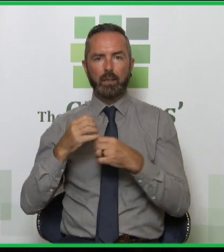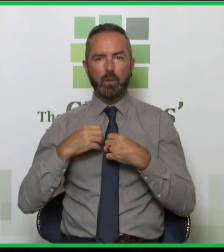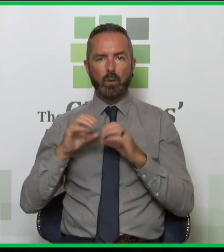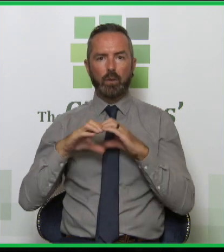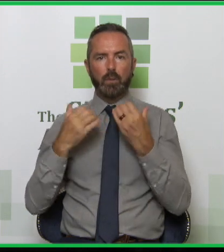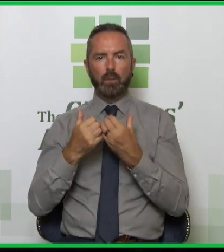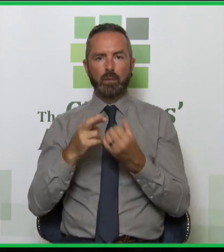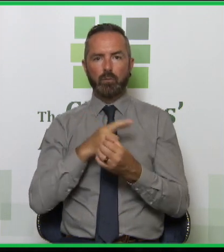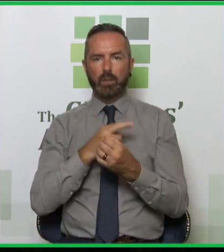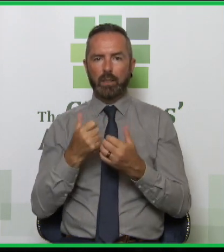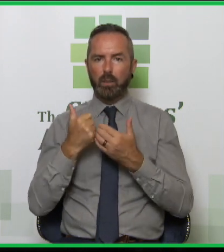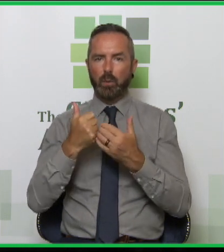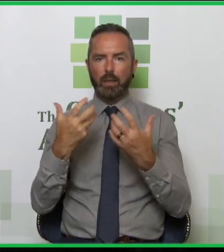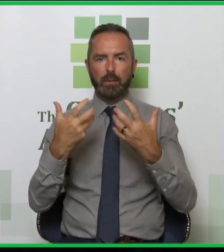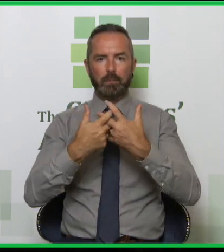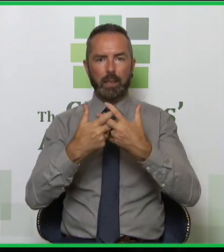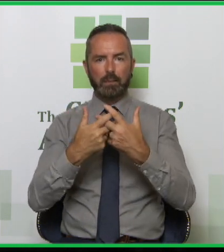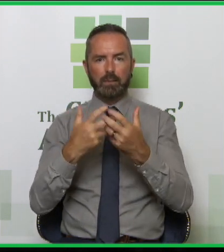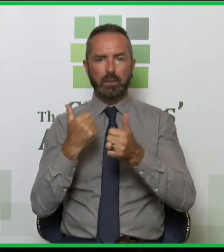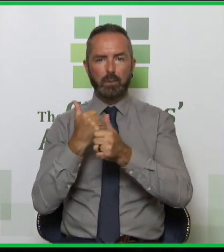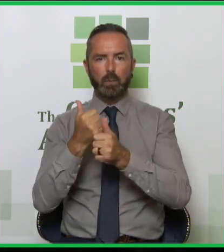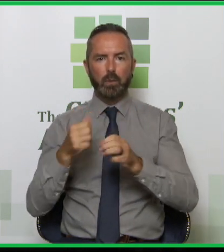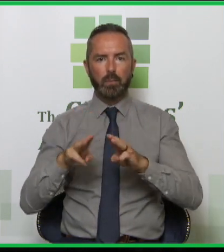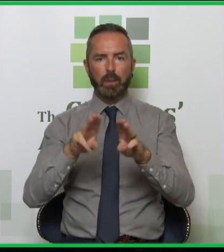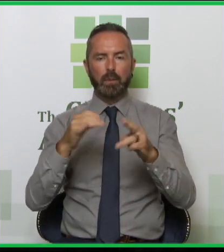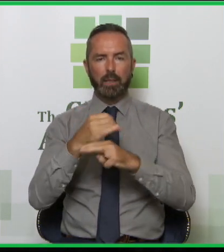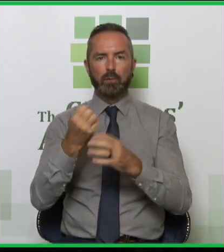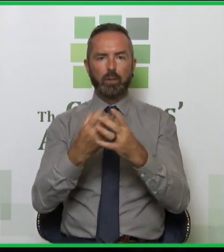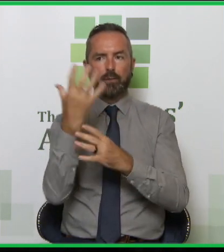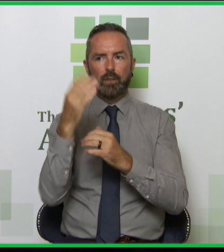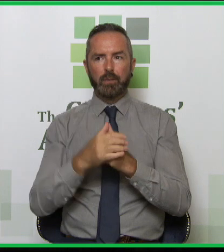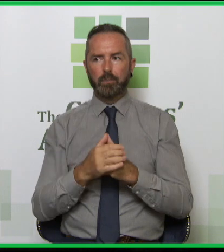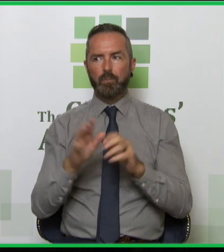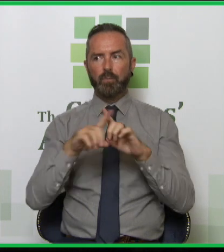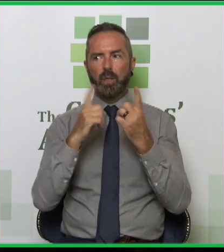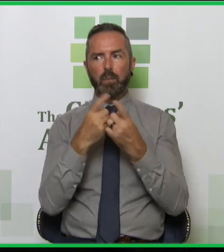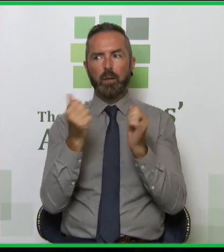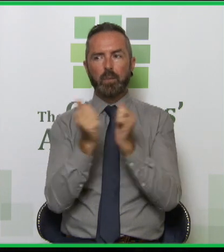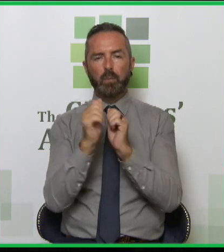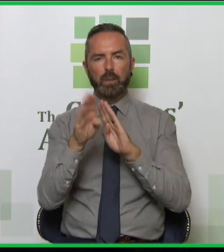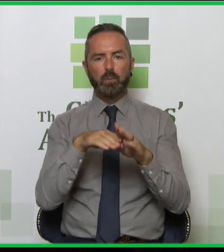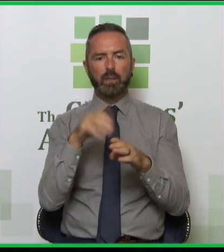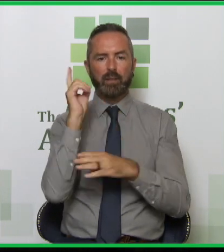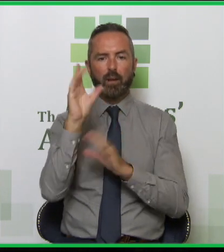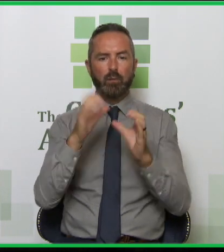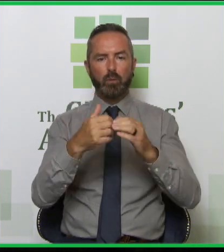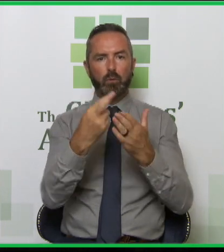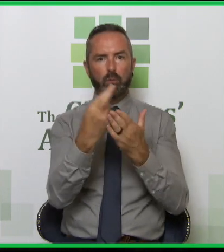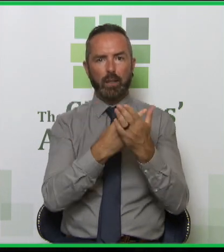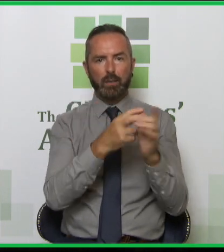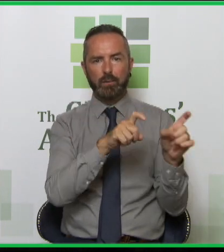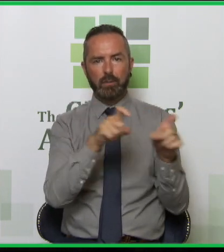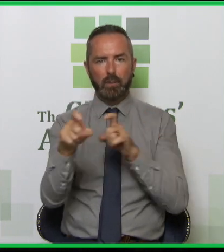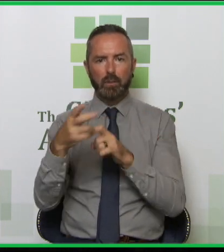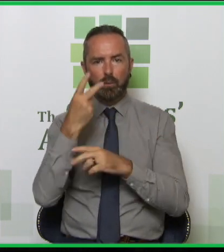they're really well suited to supporting people in recovery. And the department meets with the Drugs Advisory Group regularly to review